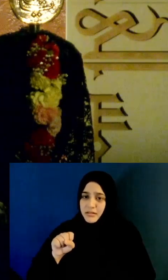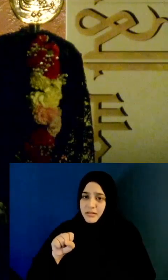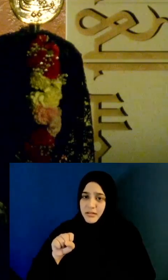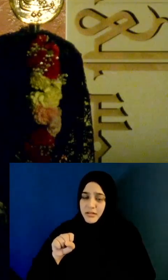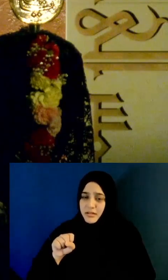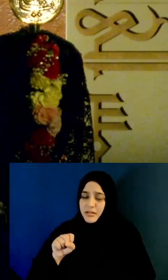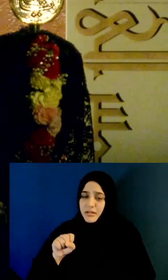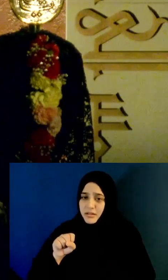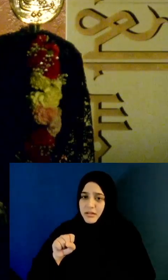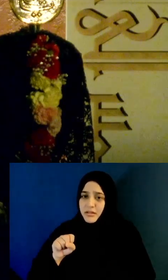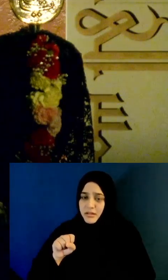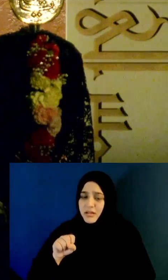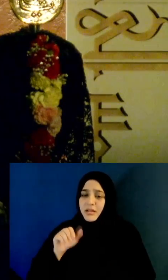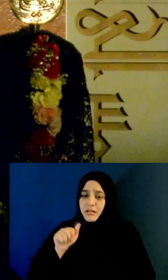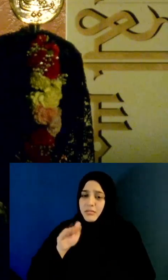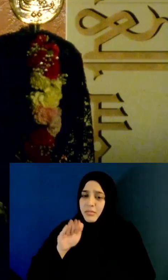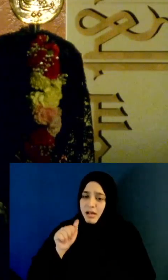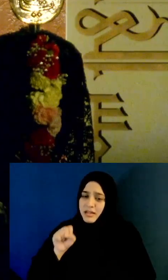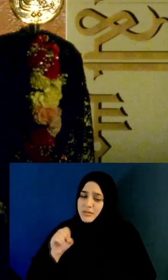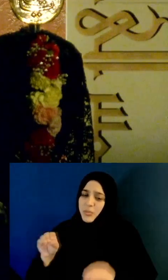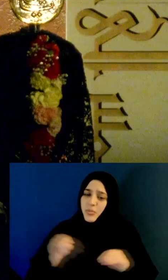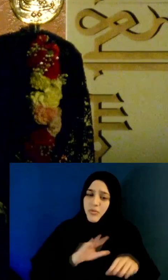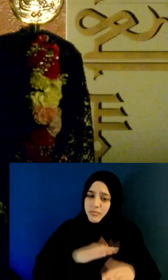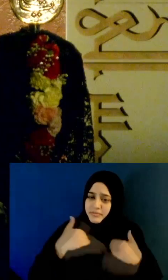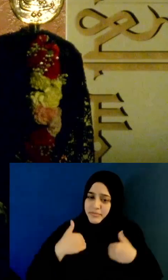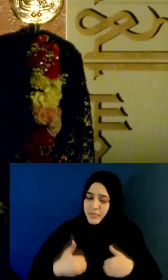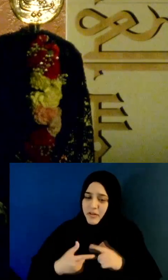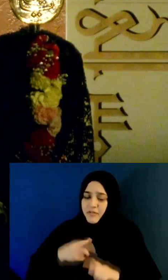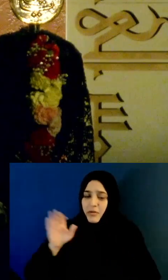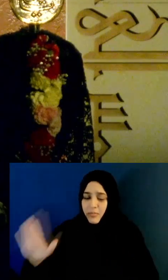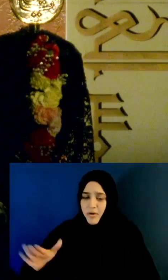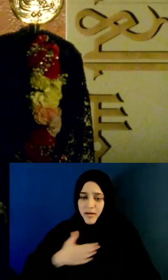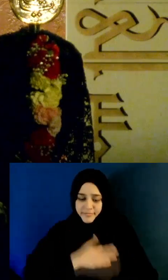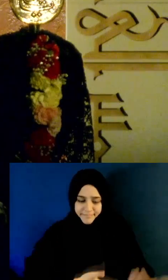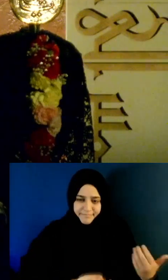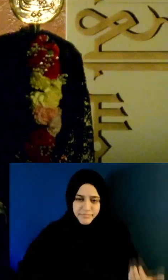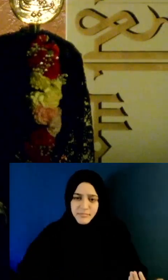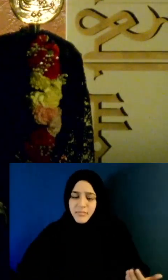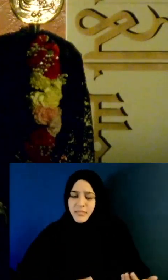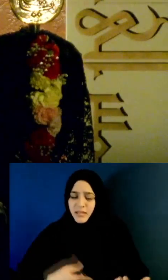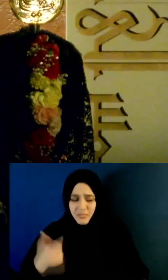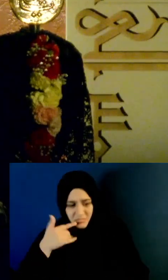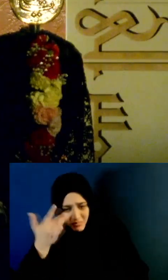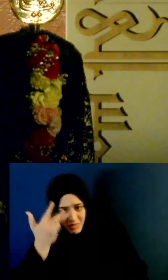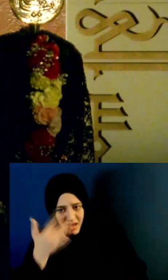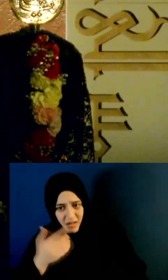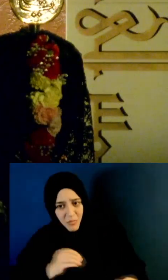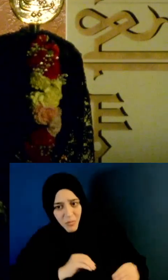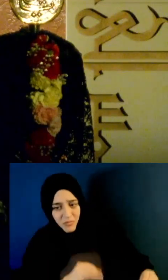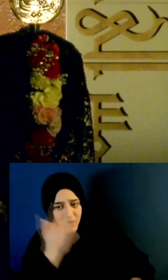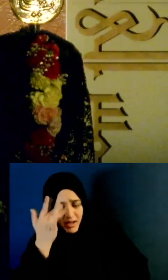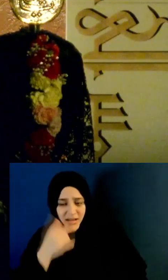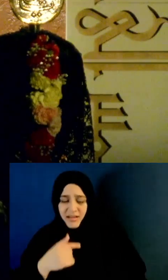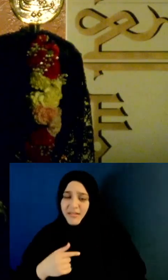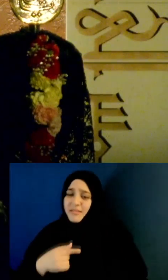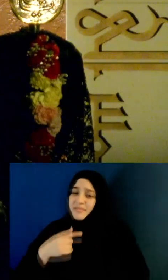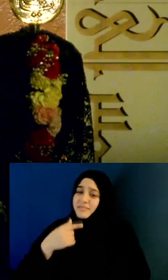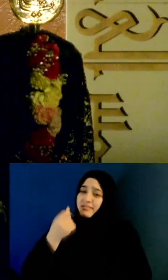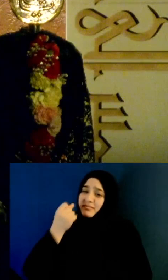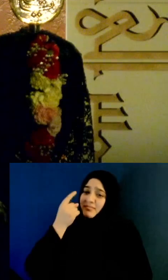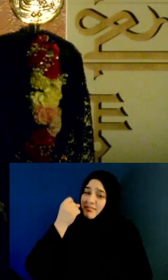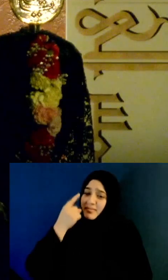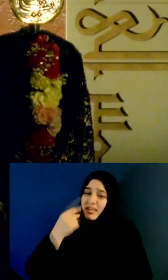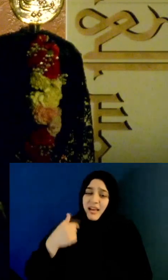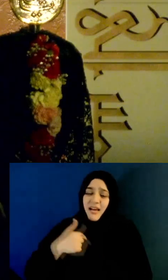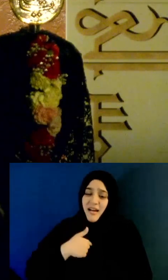you will be facing the enemies." I said, "Abbas, I wish you were there when they began to poke the lips of Aba